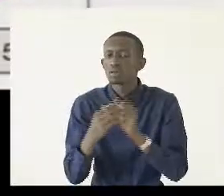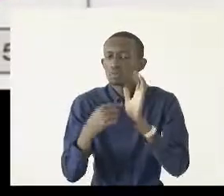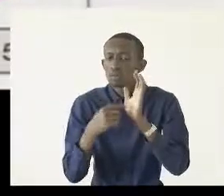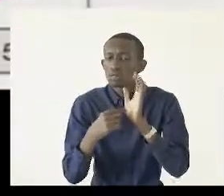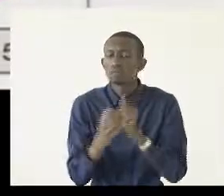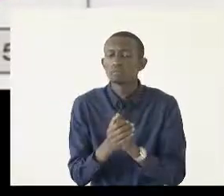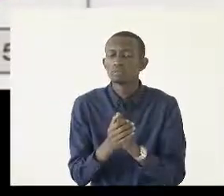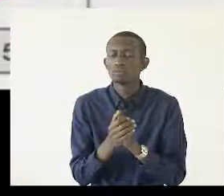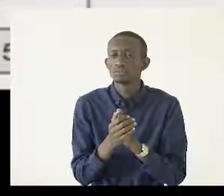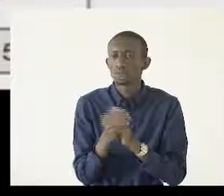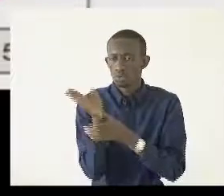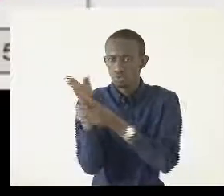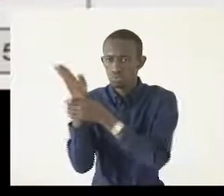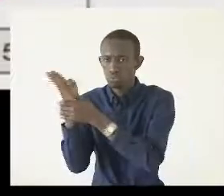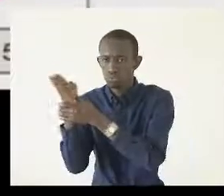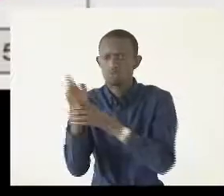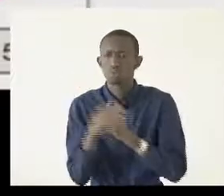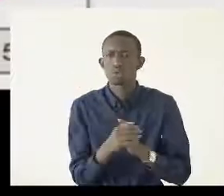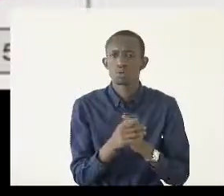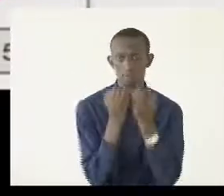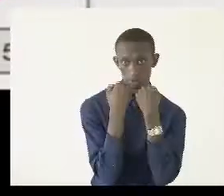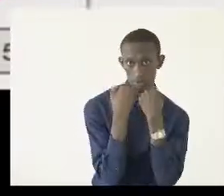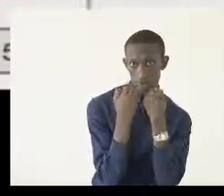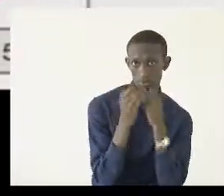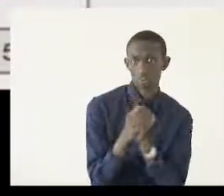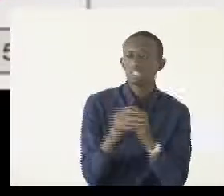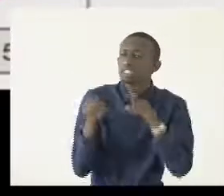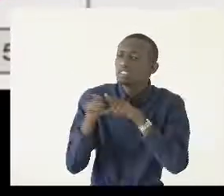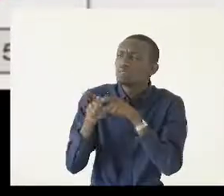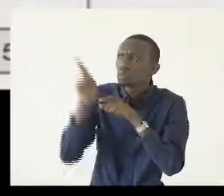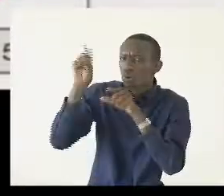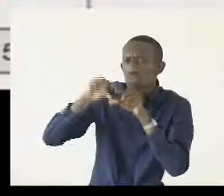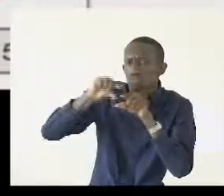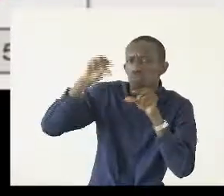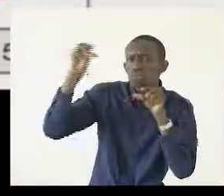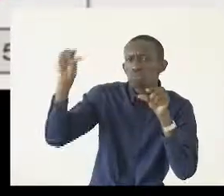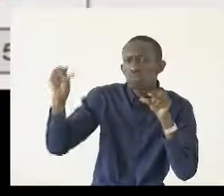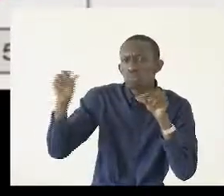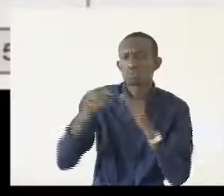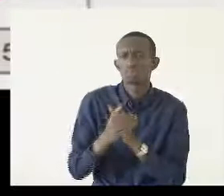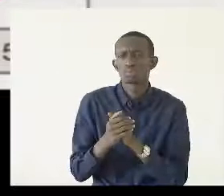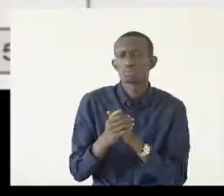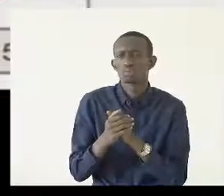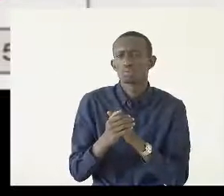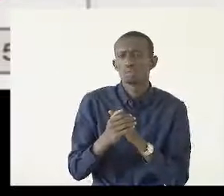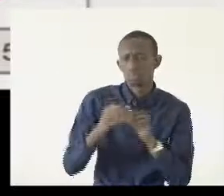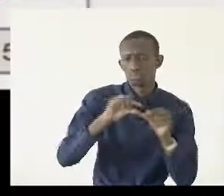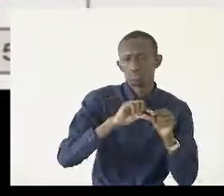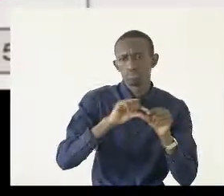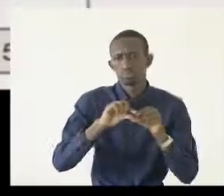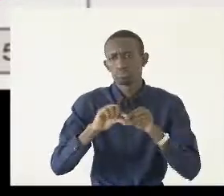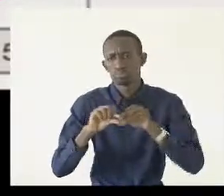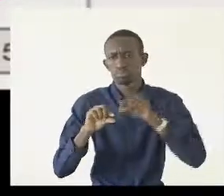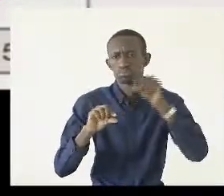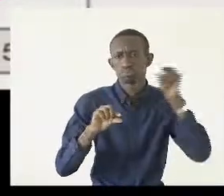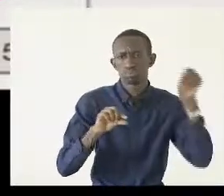or corn. It is like this, and their veins move downwards, like you see, they are